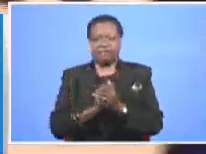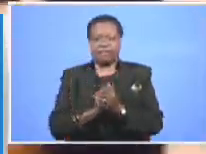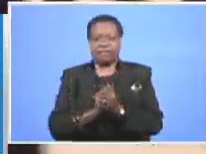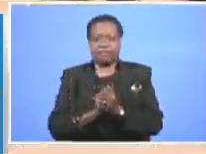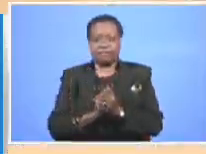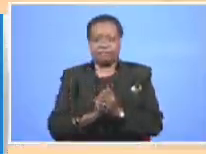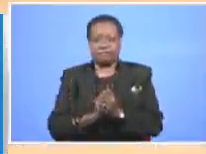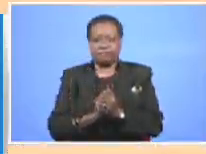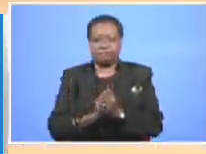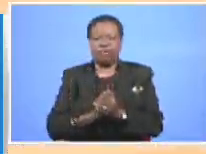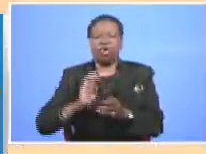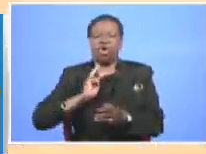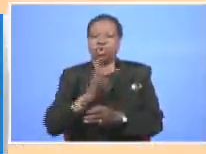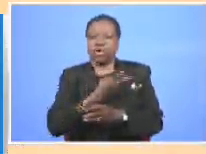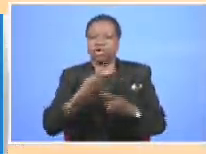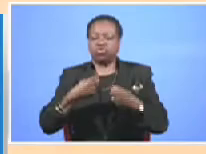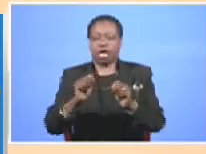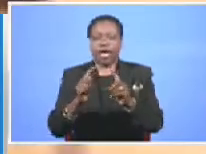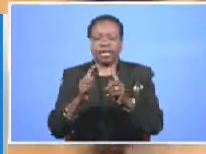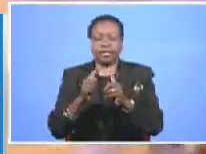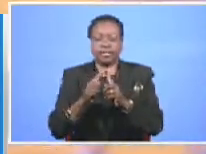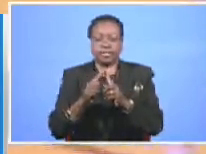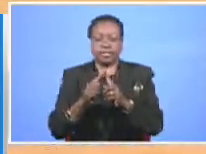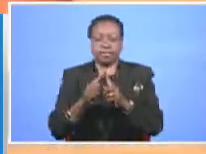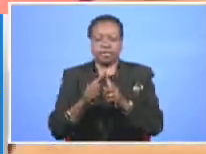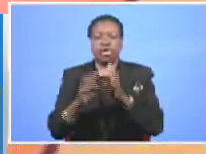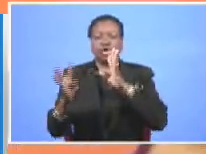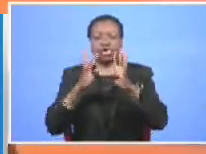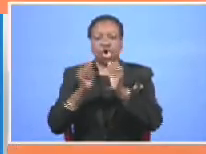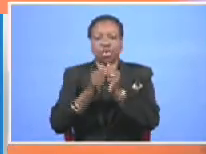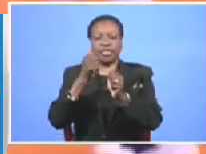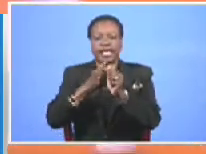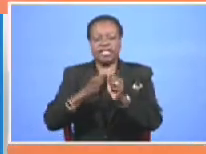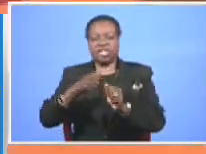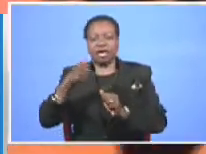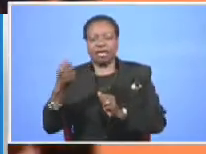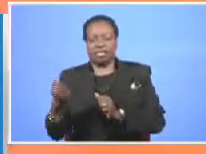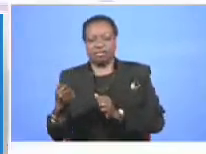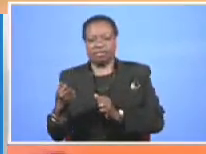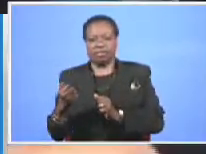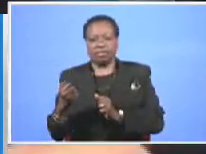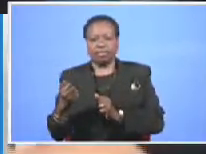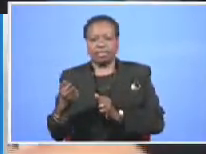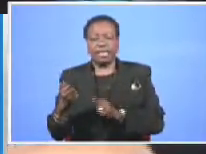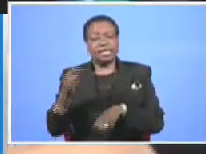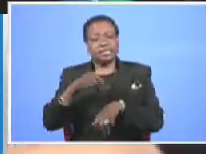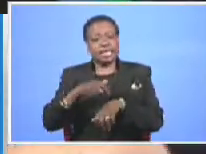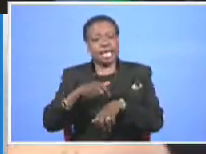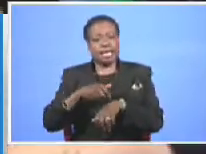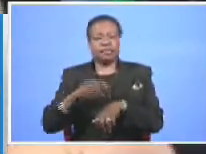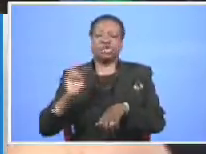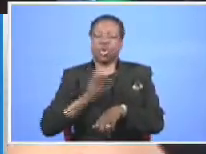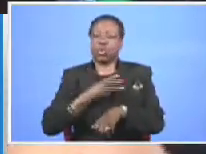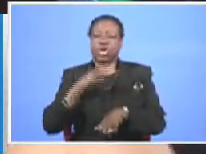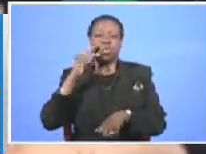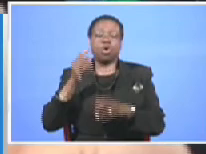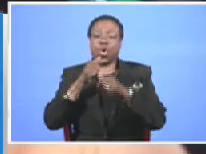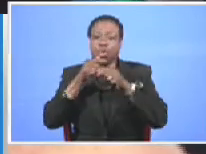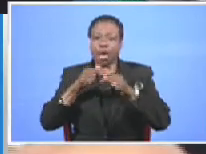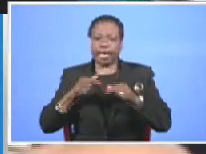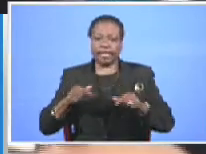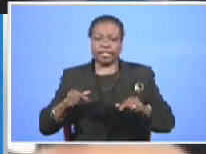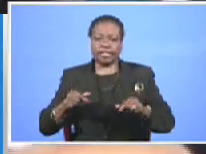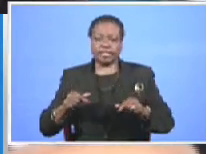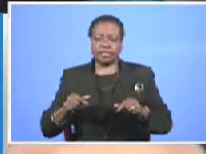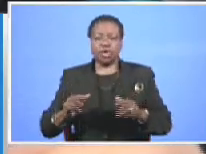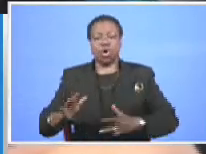huddles, we try to like, you know, just talk to each other and, you know, always be each other's ear. At times we were quiet, you know, you felt, you know,